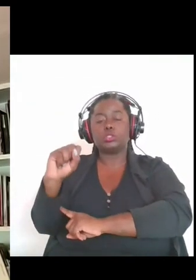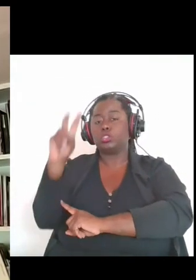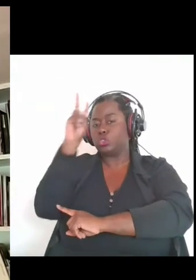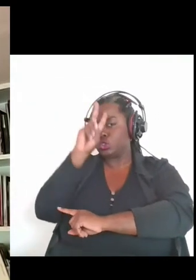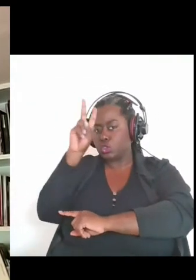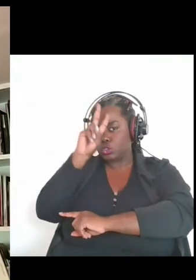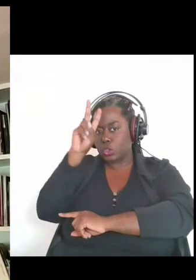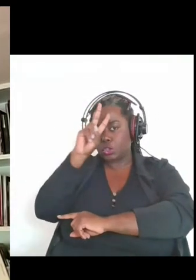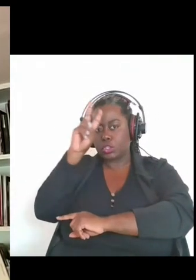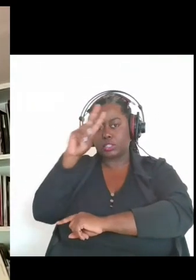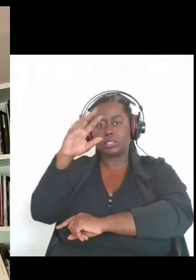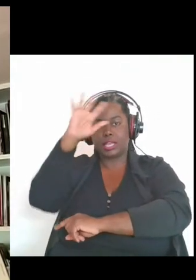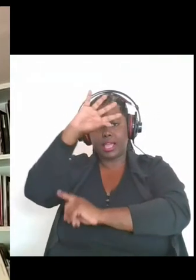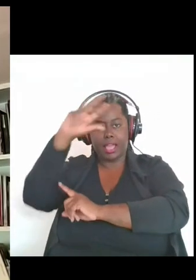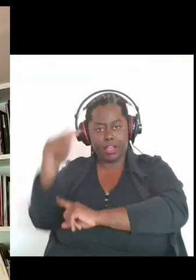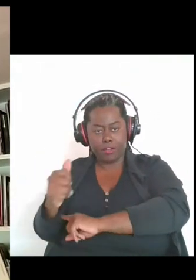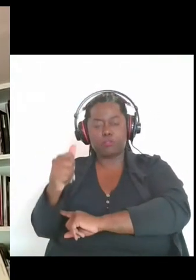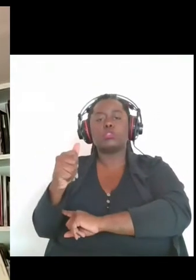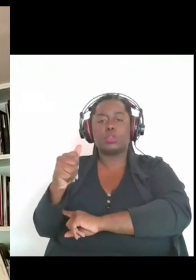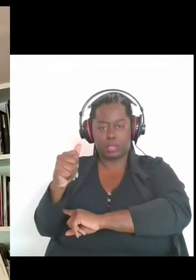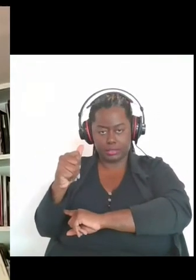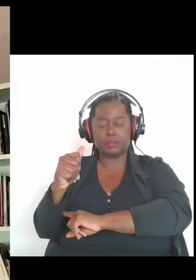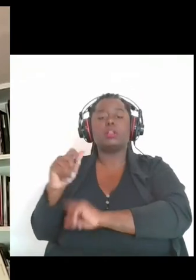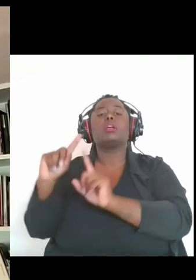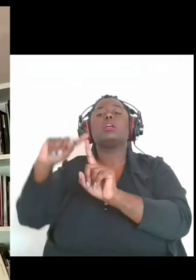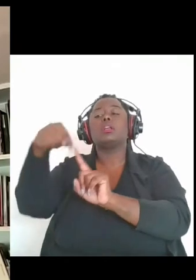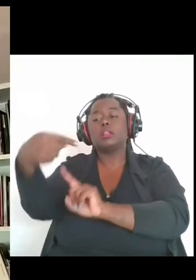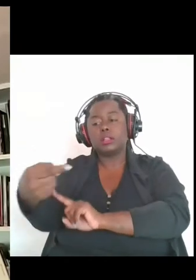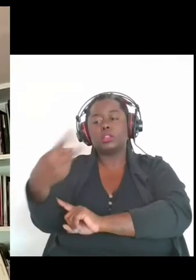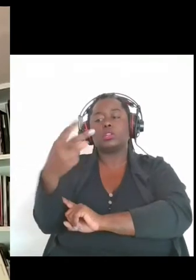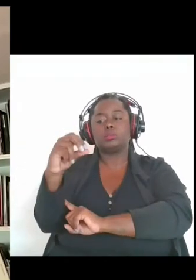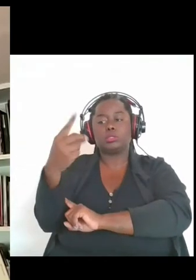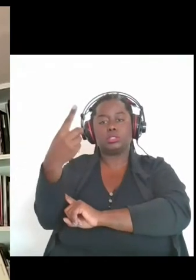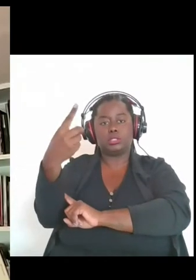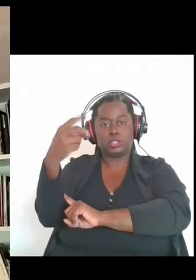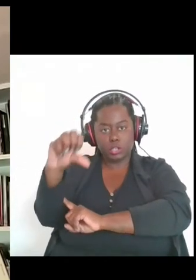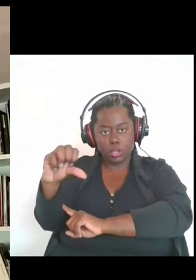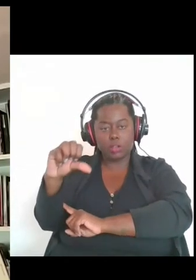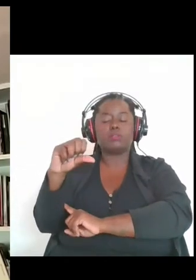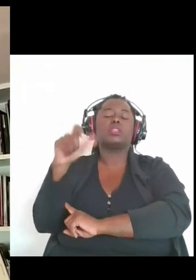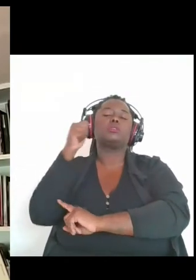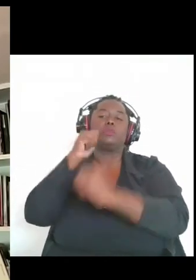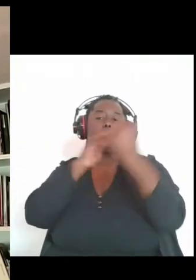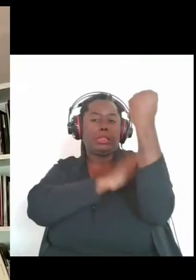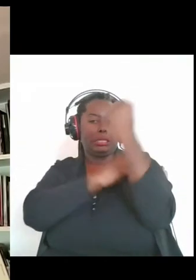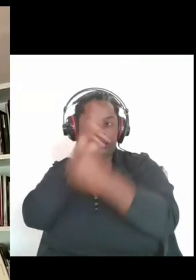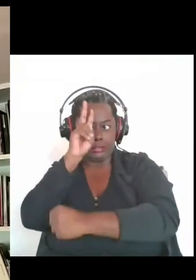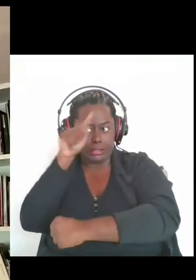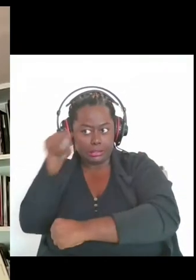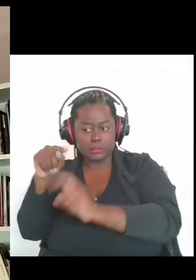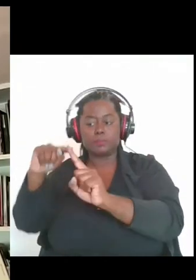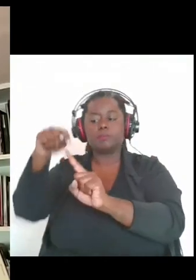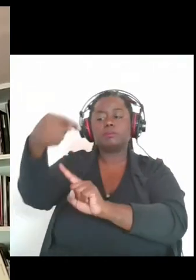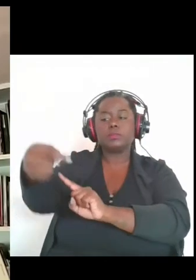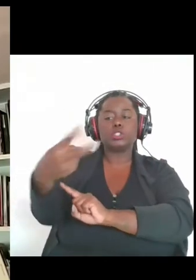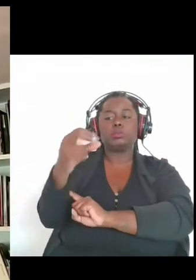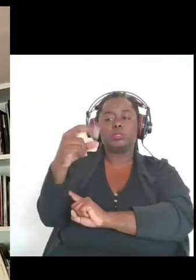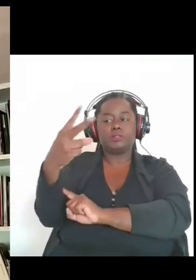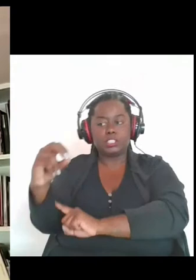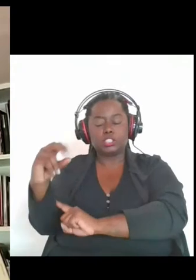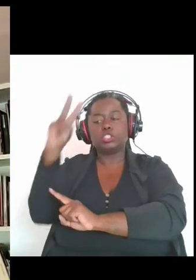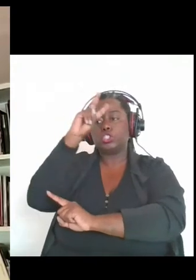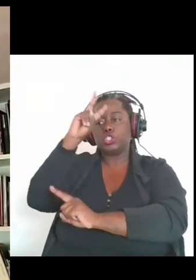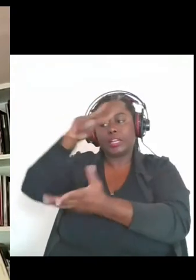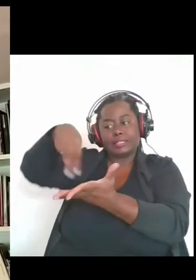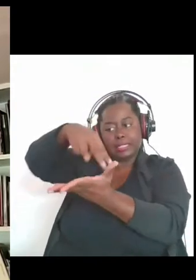in 2019 women and feminist histories and in 2020 dense